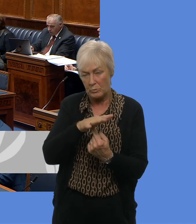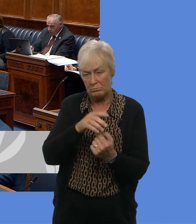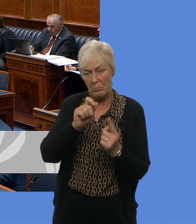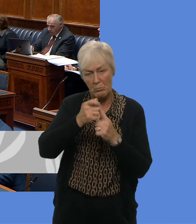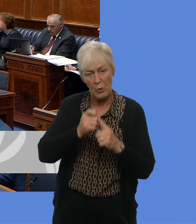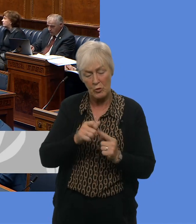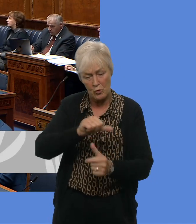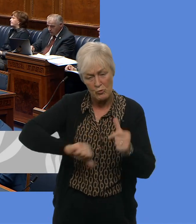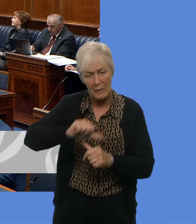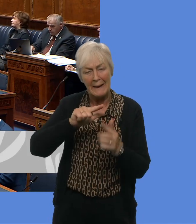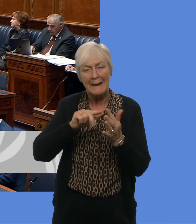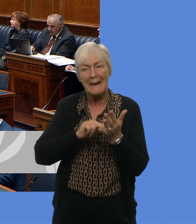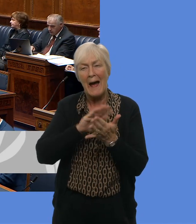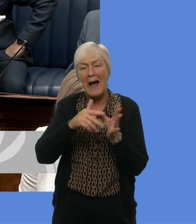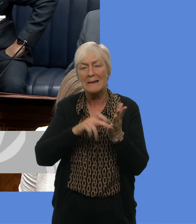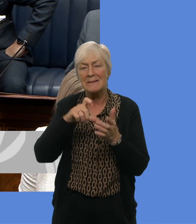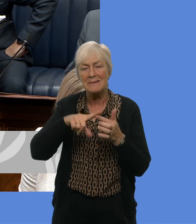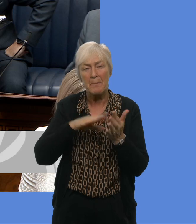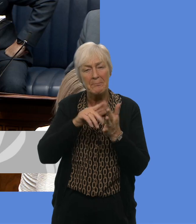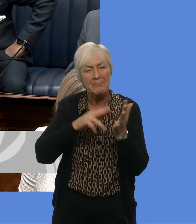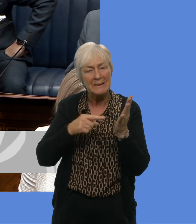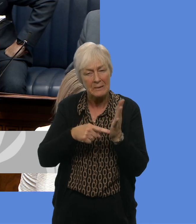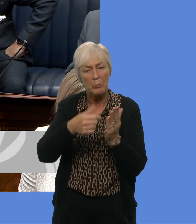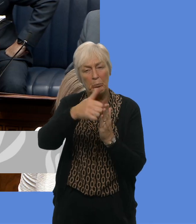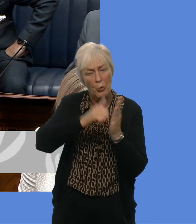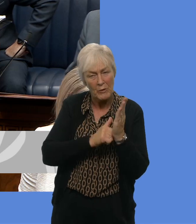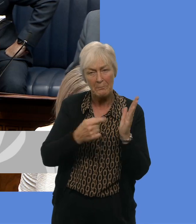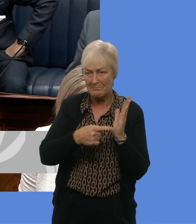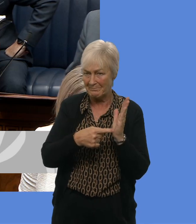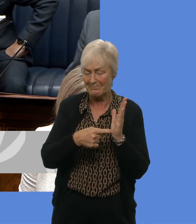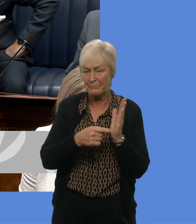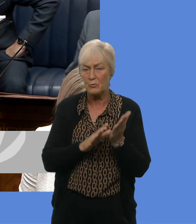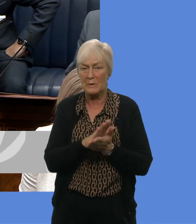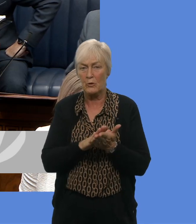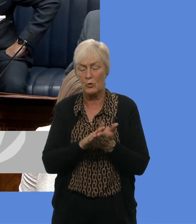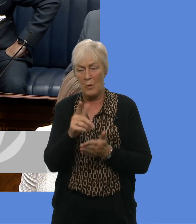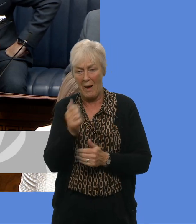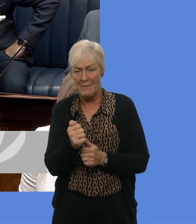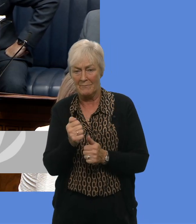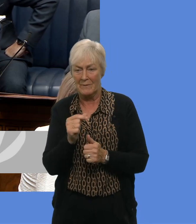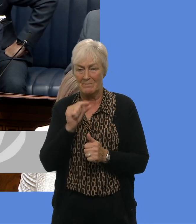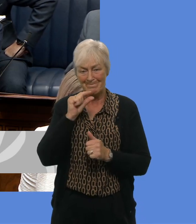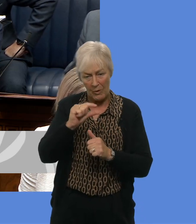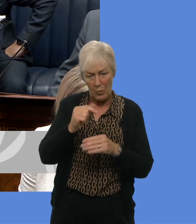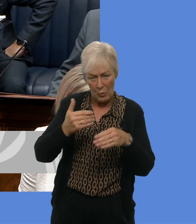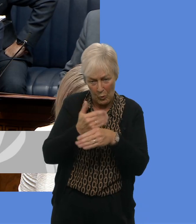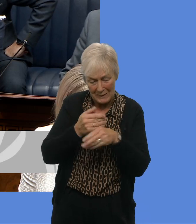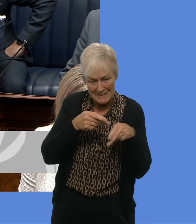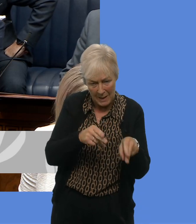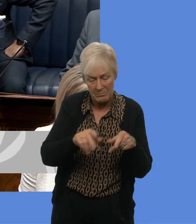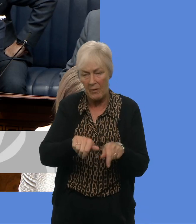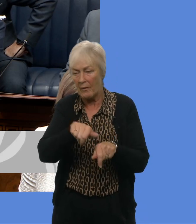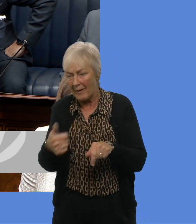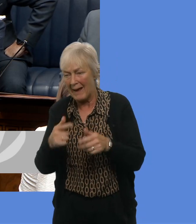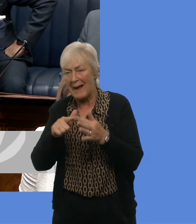school enhancement programme that the member raises. Obviously, you have your minor works schemes, then you will have your school